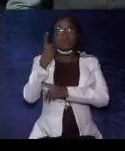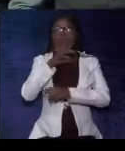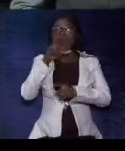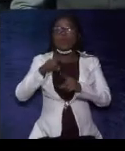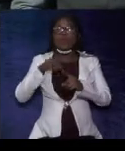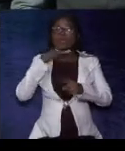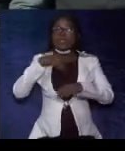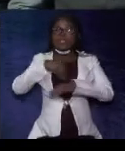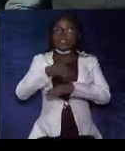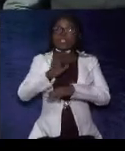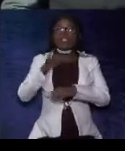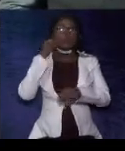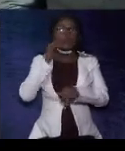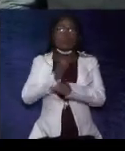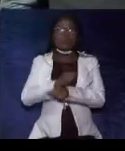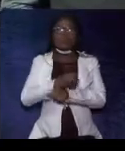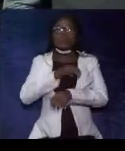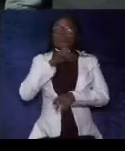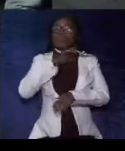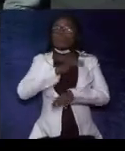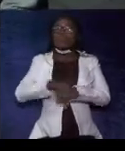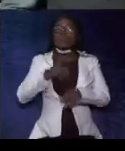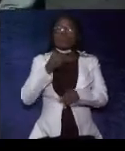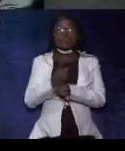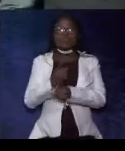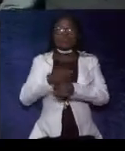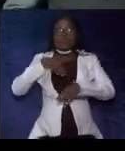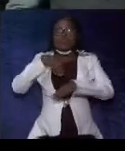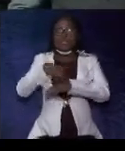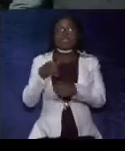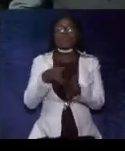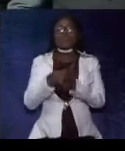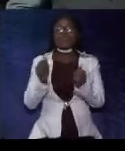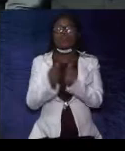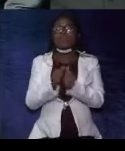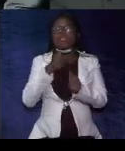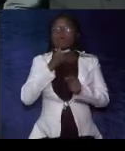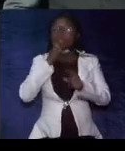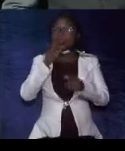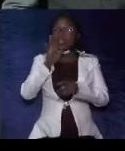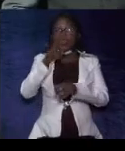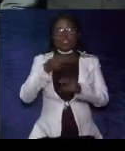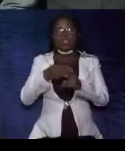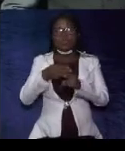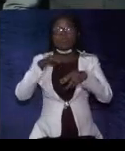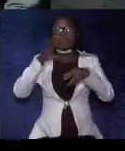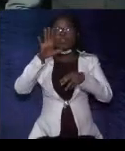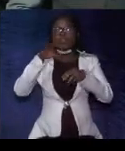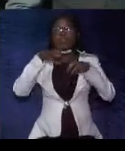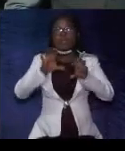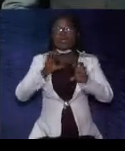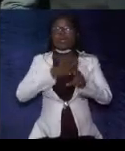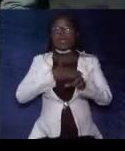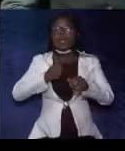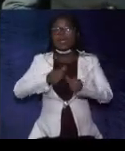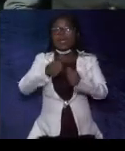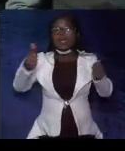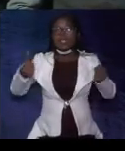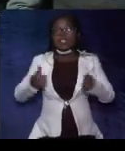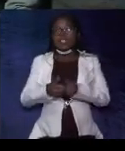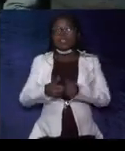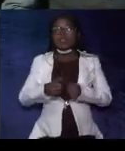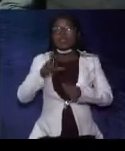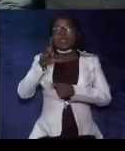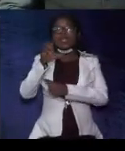messages alone. And when you are sending your assignment, please don't just post it without indicating your name, your class,